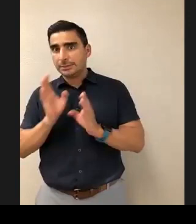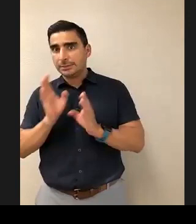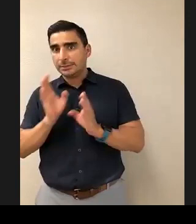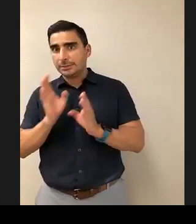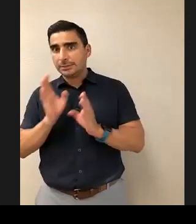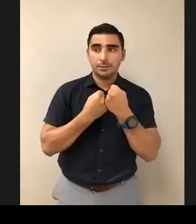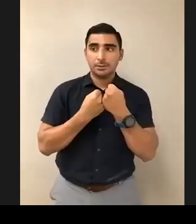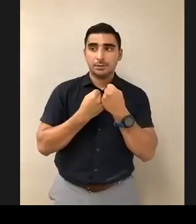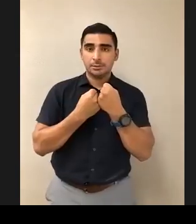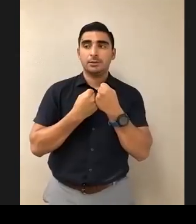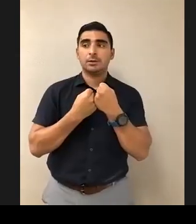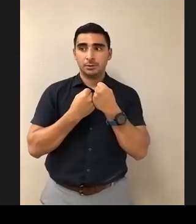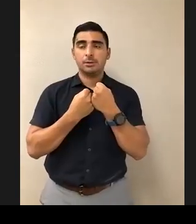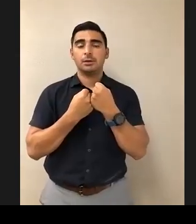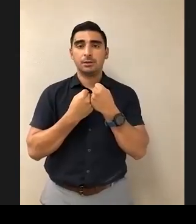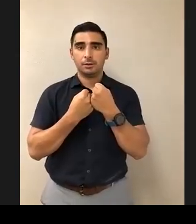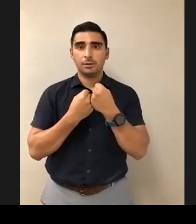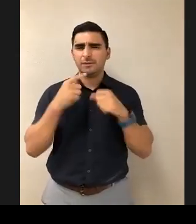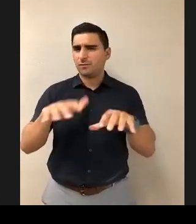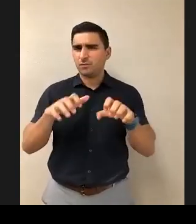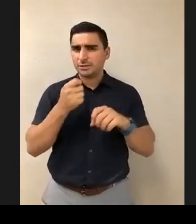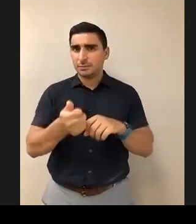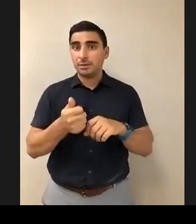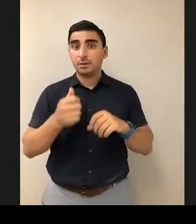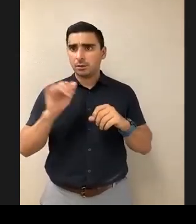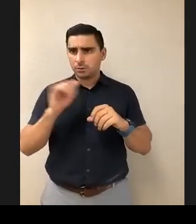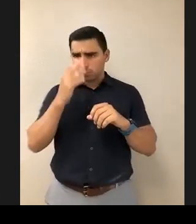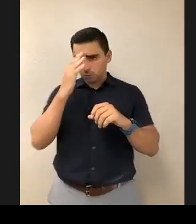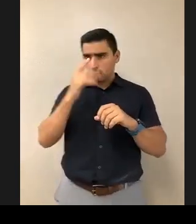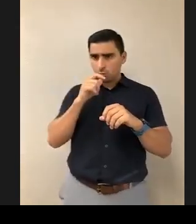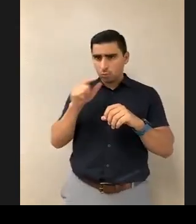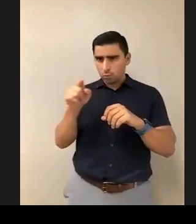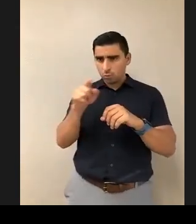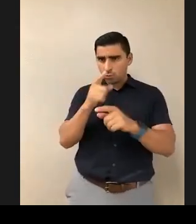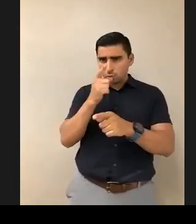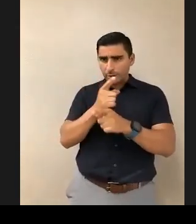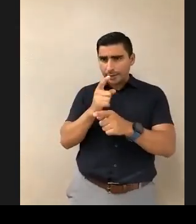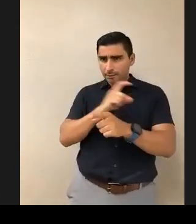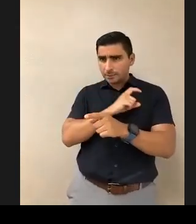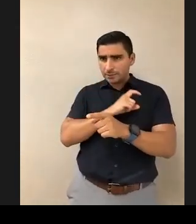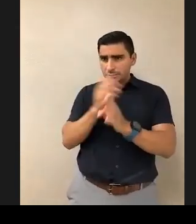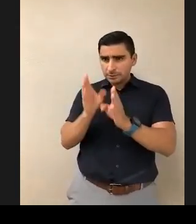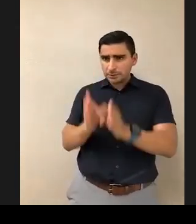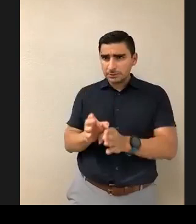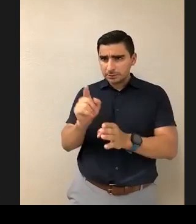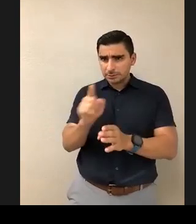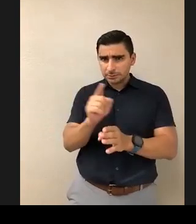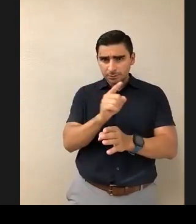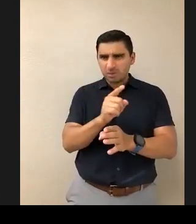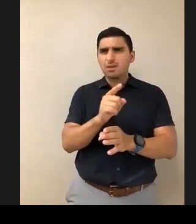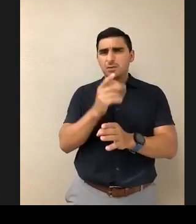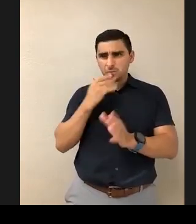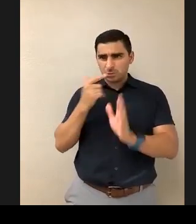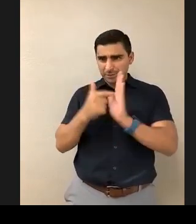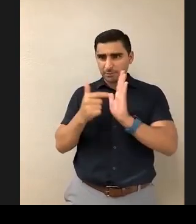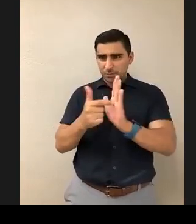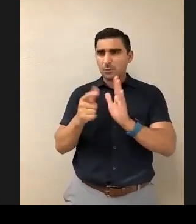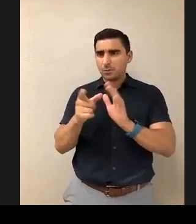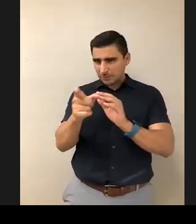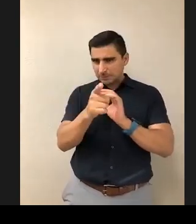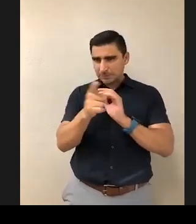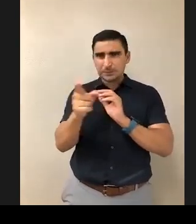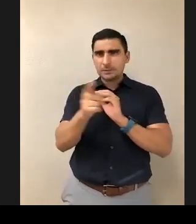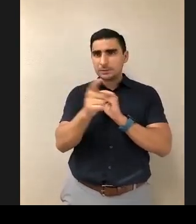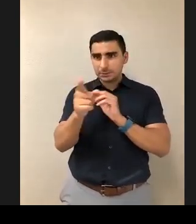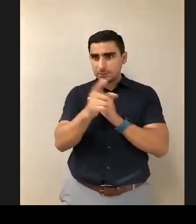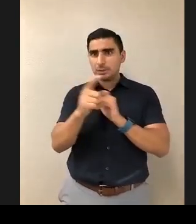identify who are the right officers to lead trainings like that. It's not just about dealing with mental health crisis, but to lead trainings in how to be more